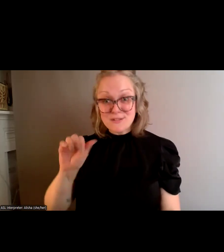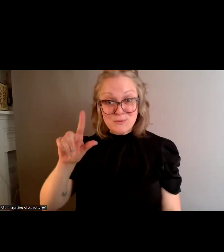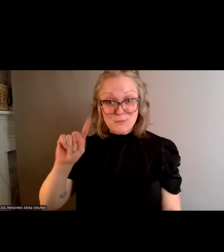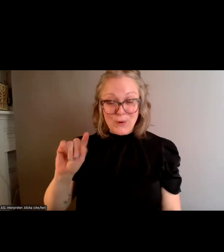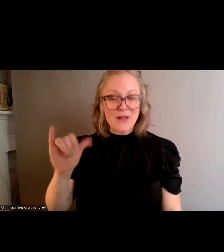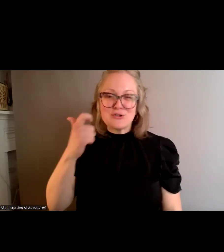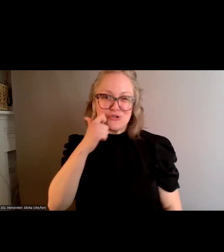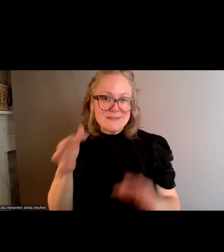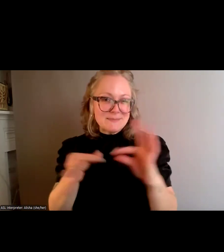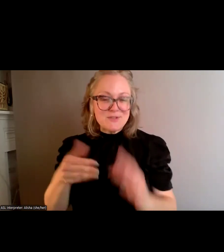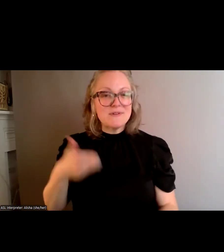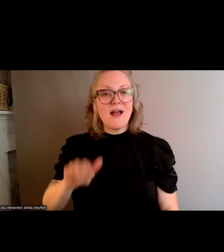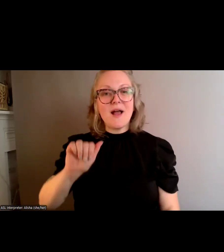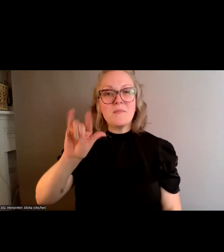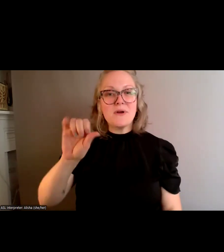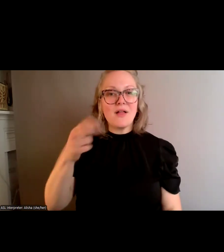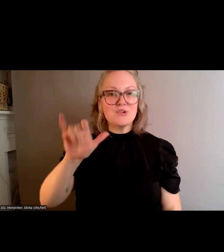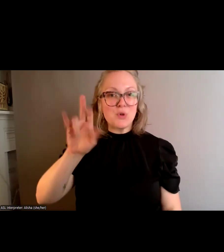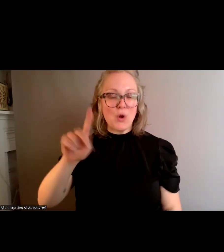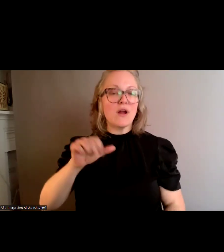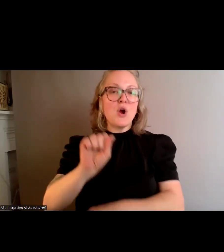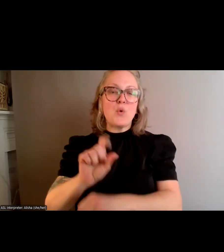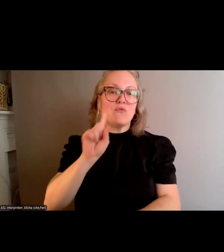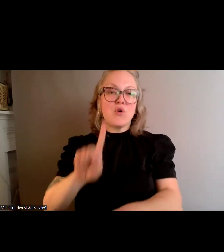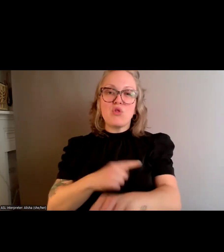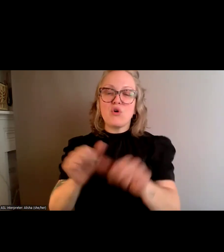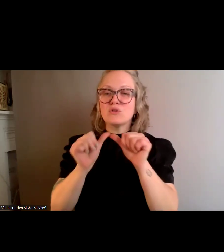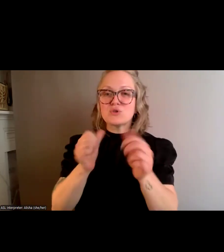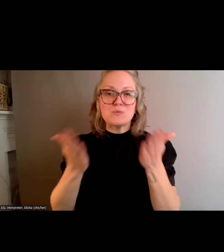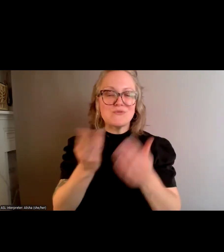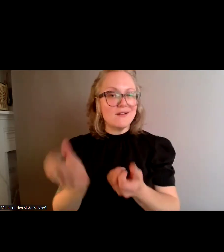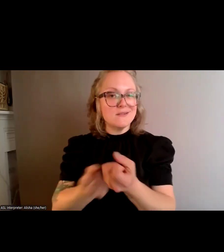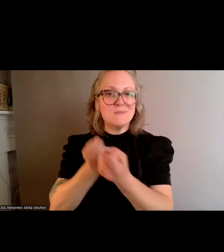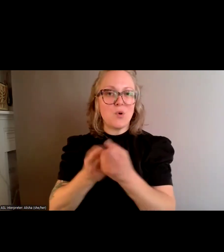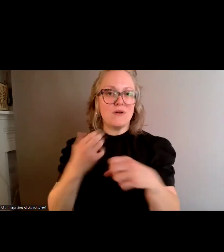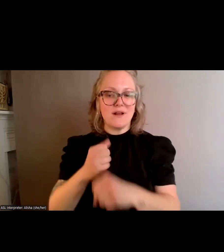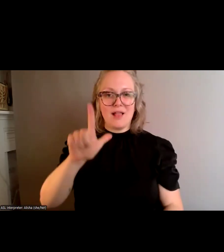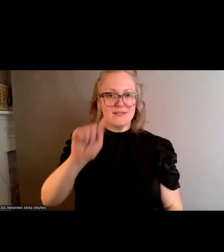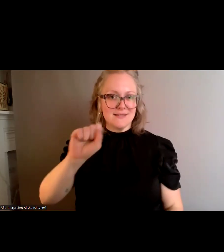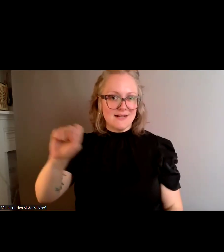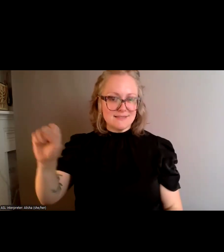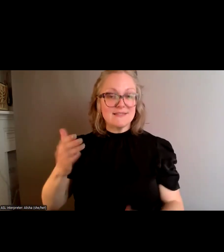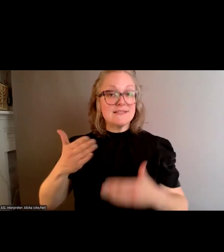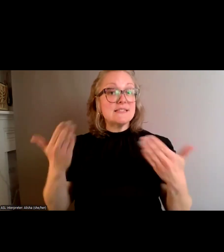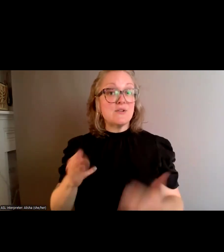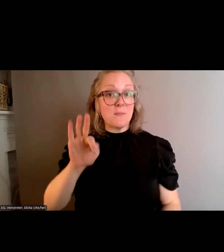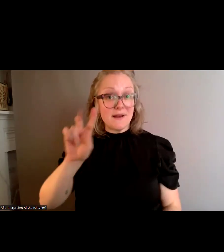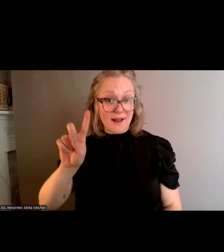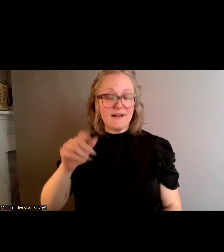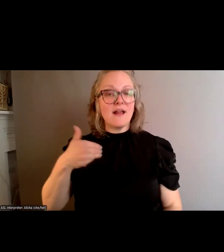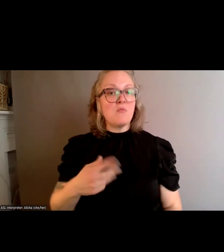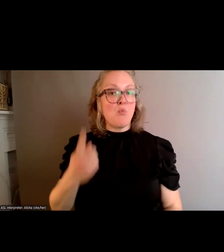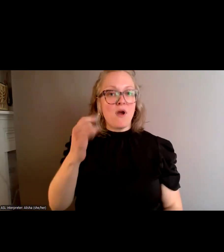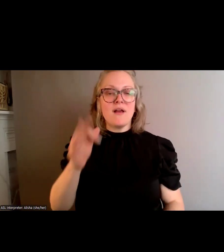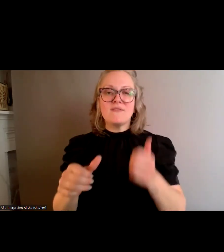said, my name's Alicia Clark. I work for long-term services and supports within Medicaid. I am one of the